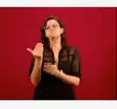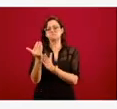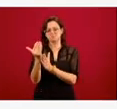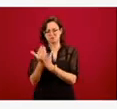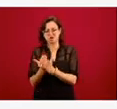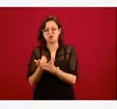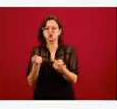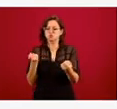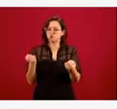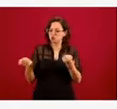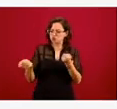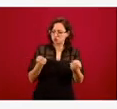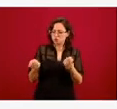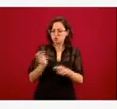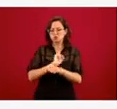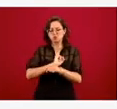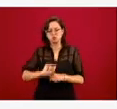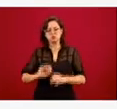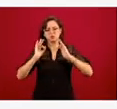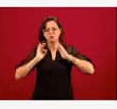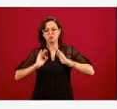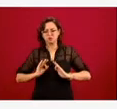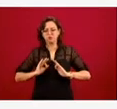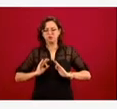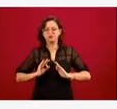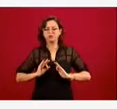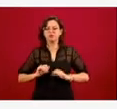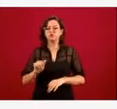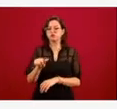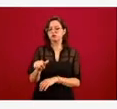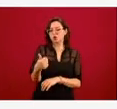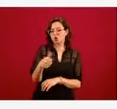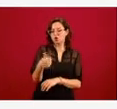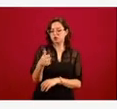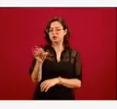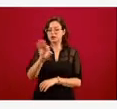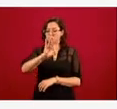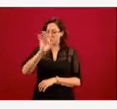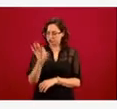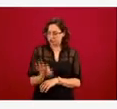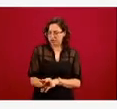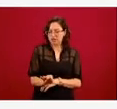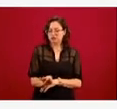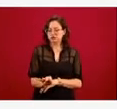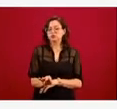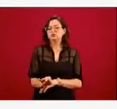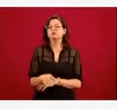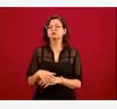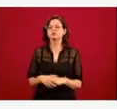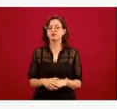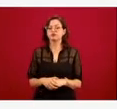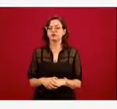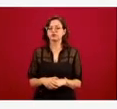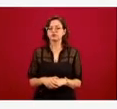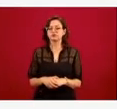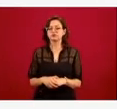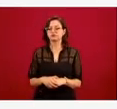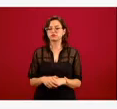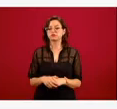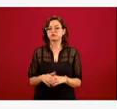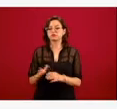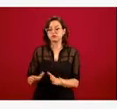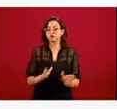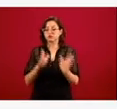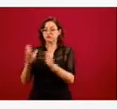outpatients. This means they just went into the hospital to get tested. Then we had 11% that were